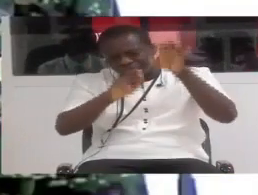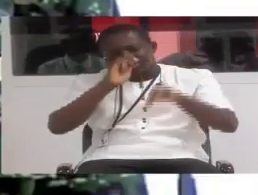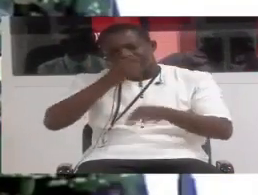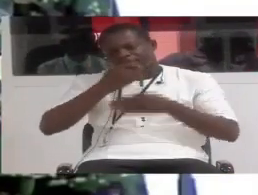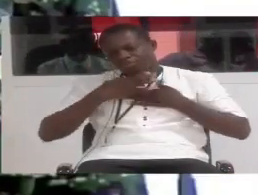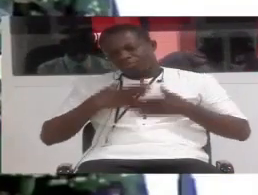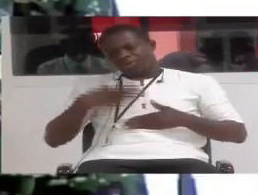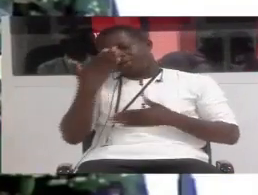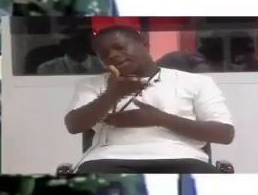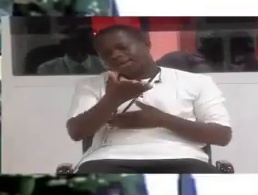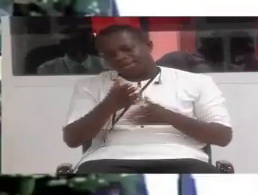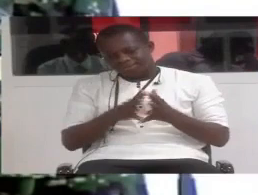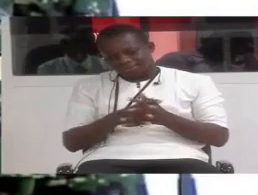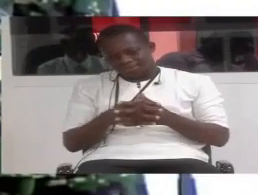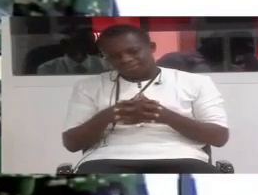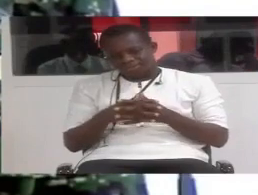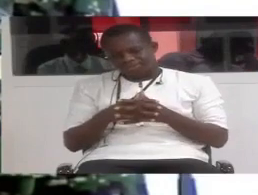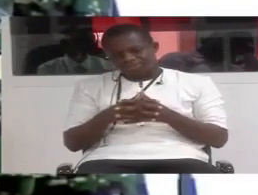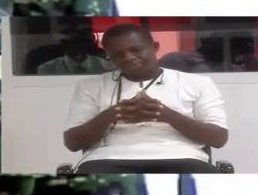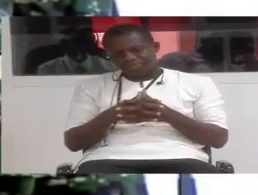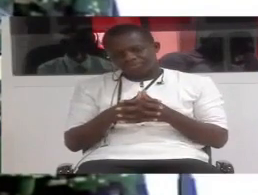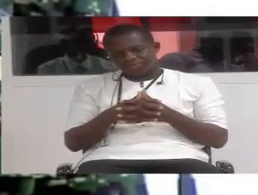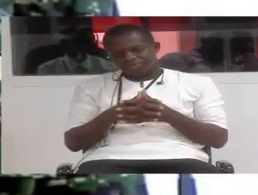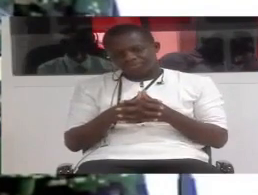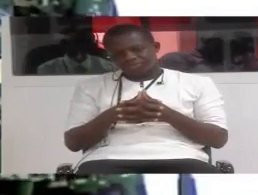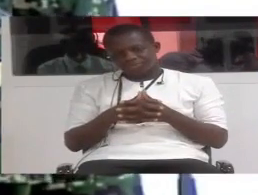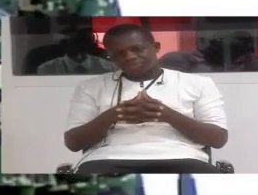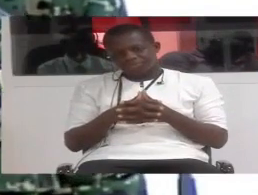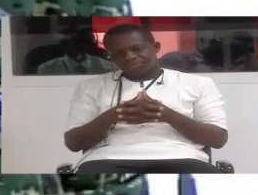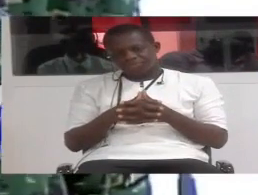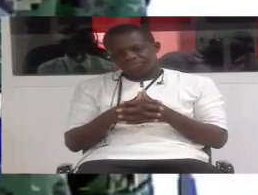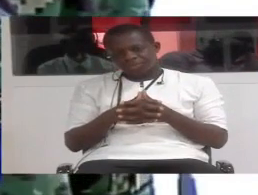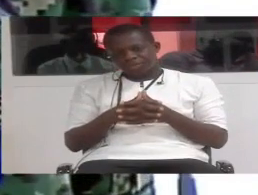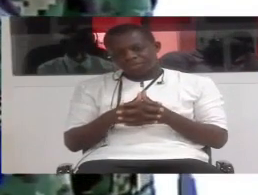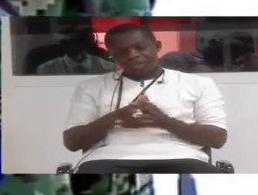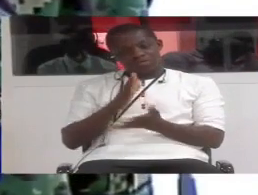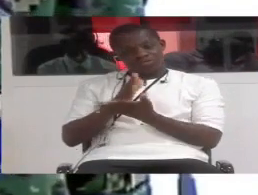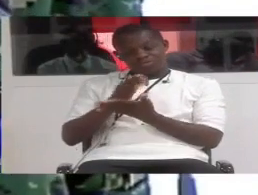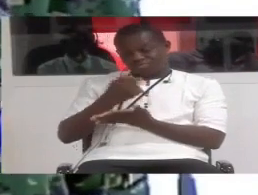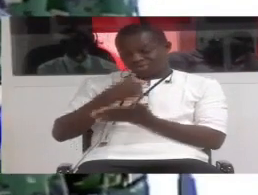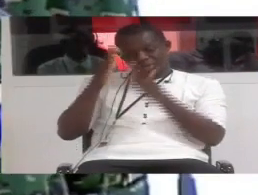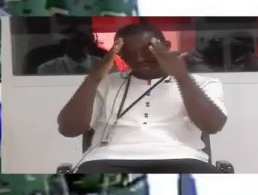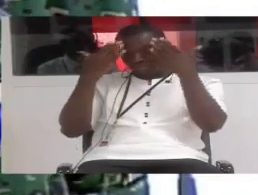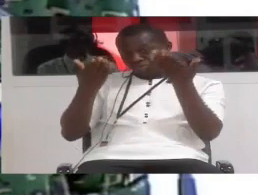bobu pour fas pour sani fofu neebu ñooñu lolu tam awma ci xam xam ndax